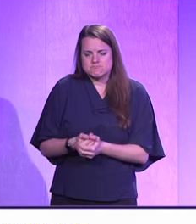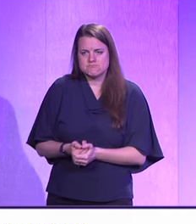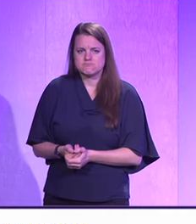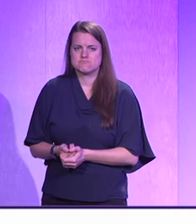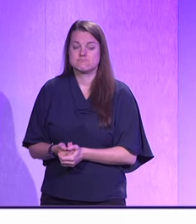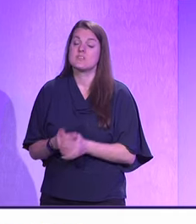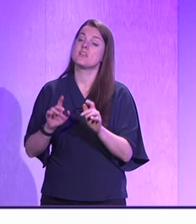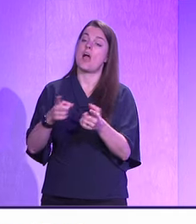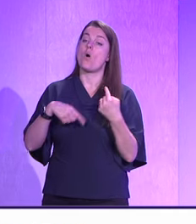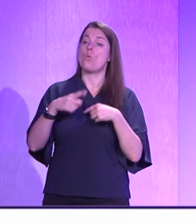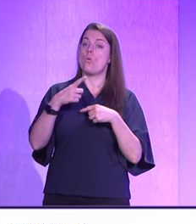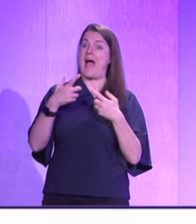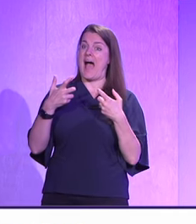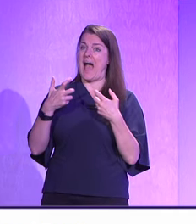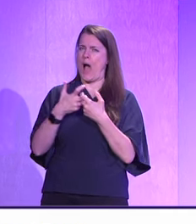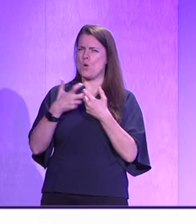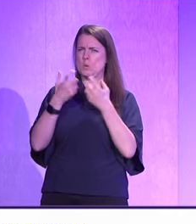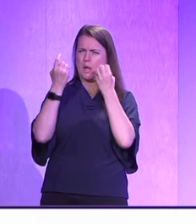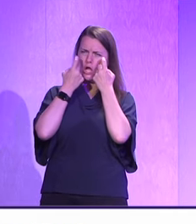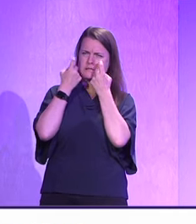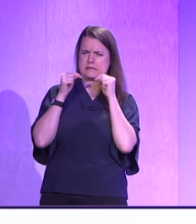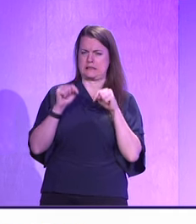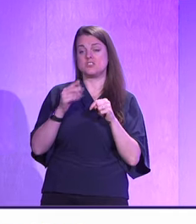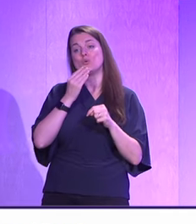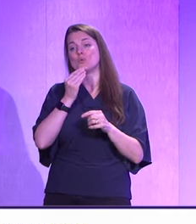We can use some metrics to help us think this through.